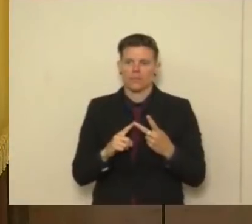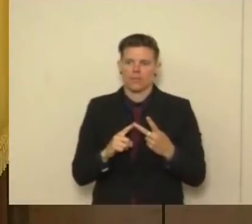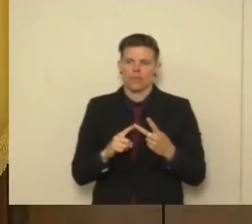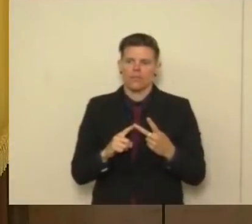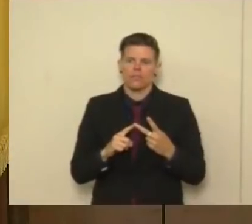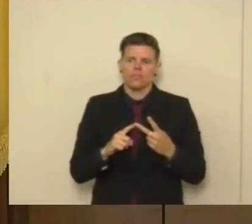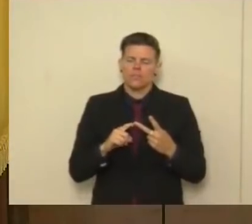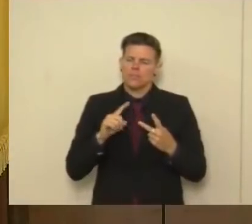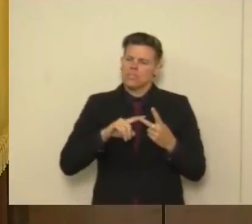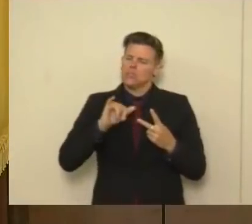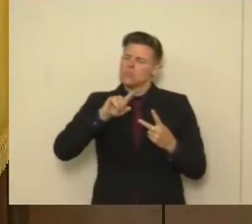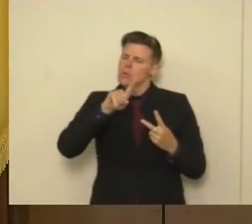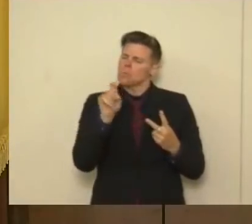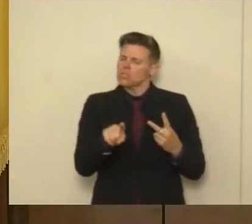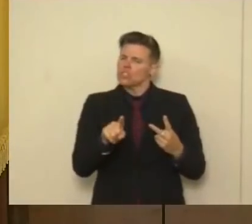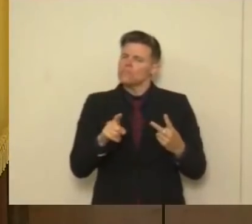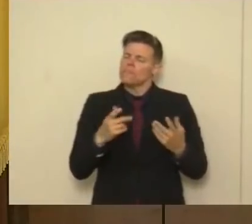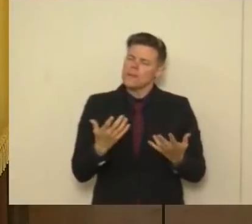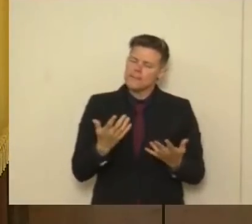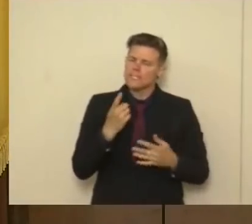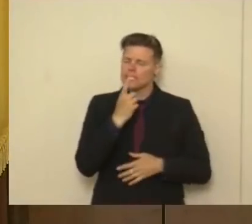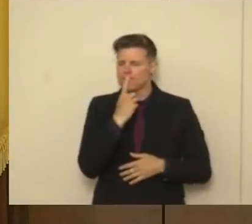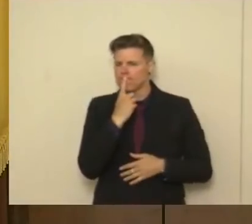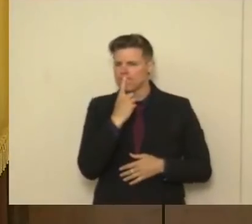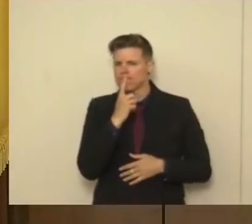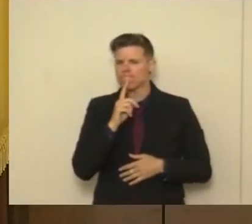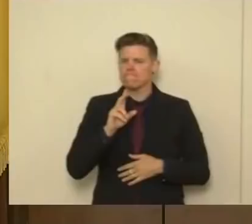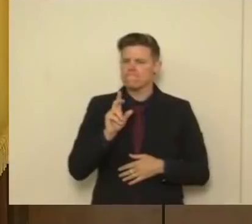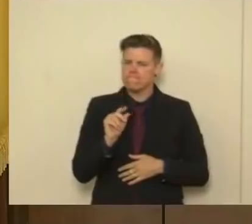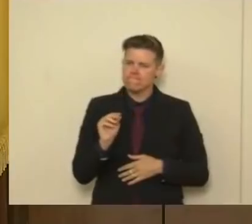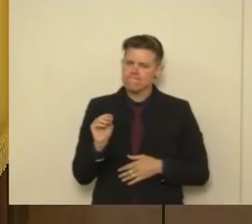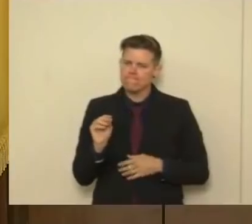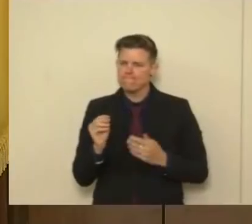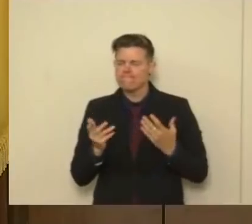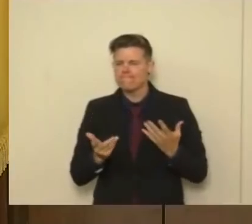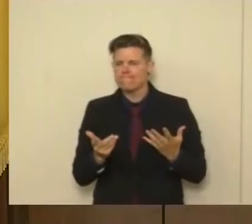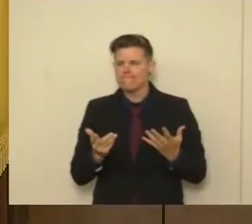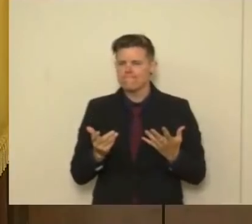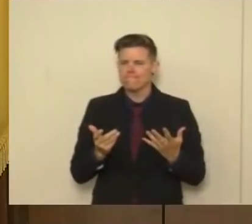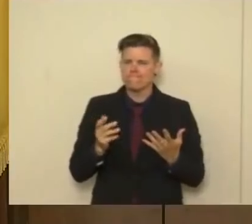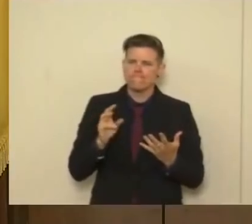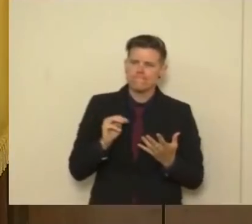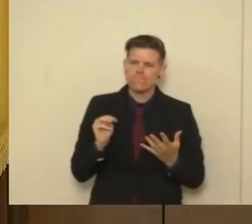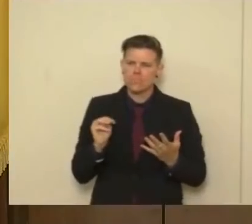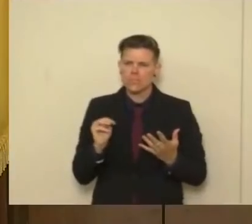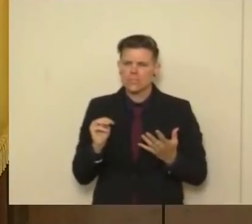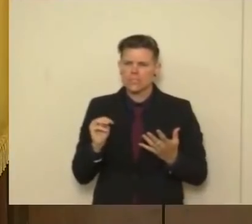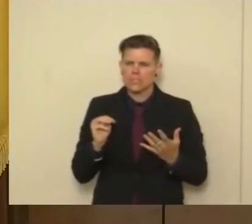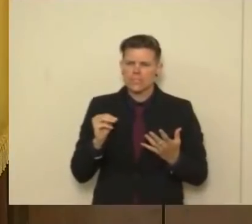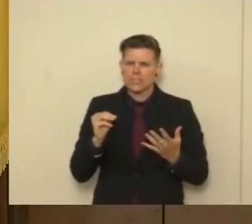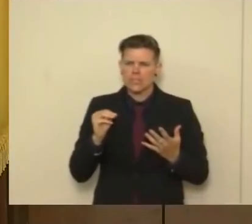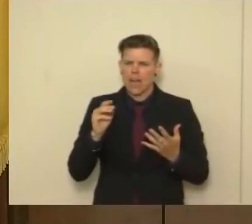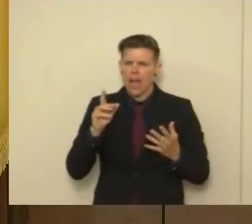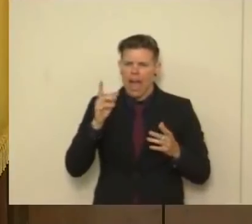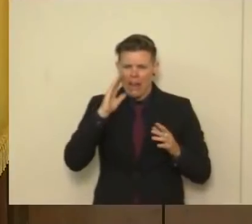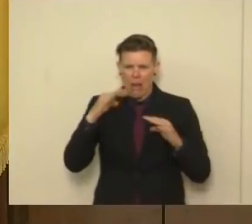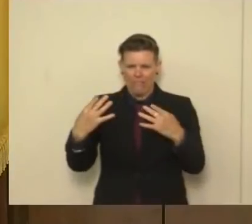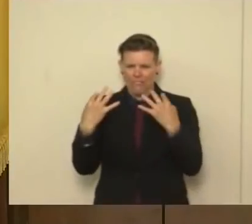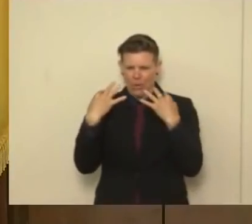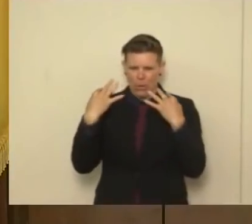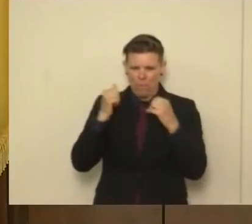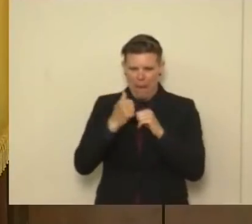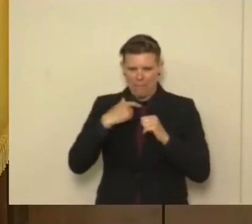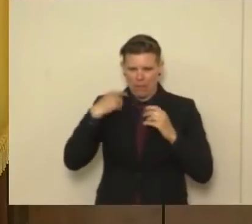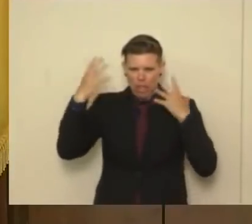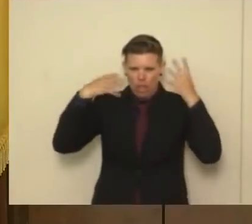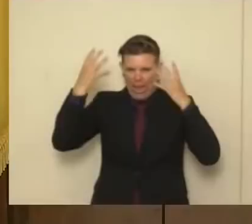is, well, I'm going to make all the viewers a little nuts. I apologize to you. Look, enforcing the 14-day